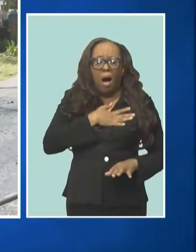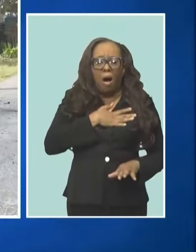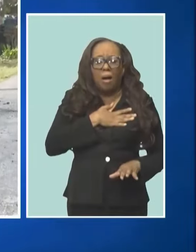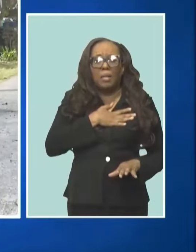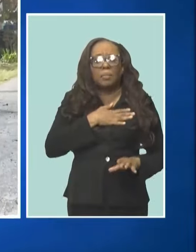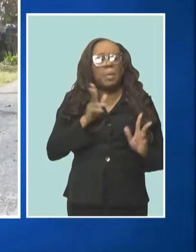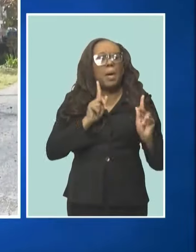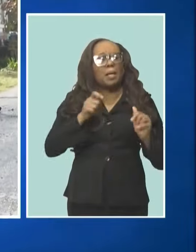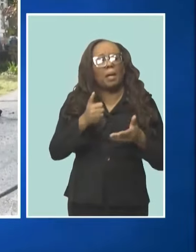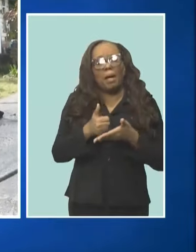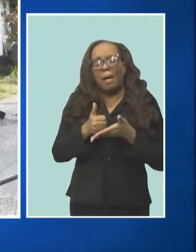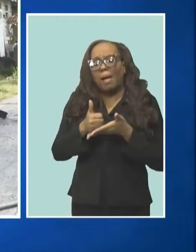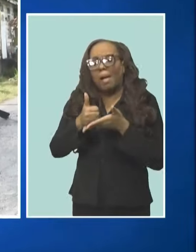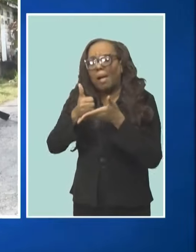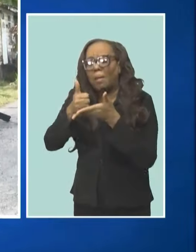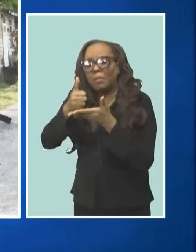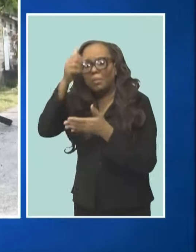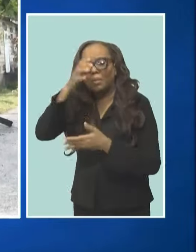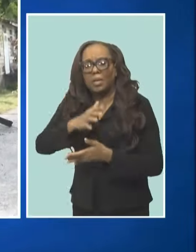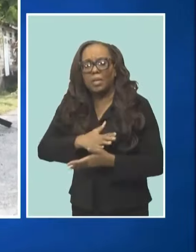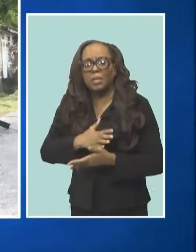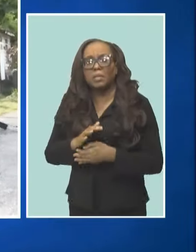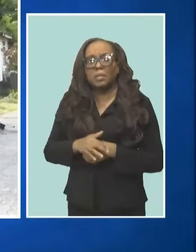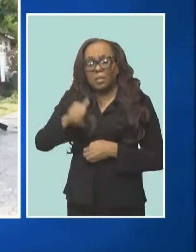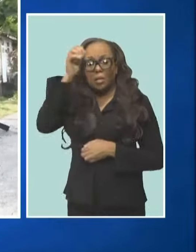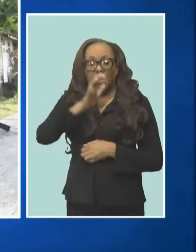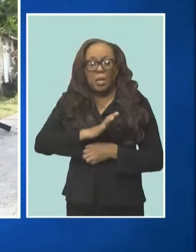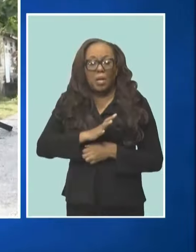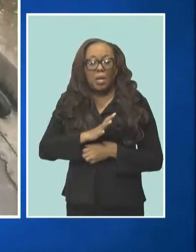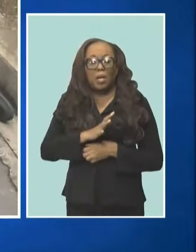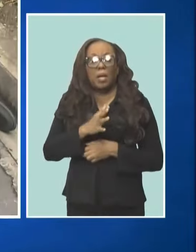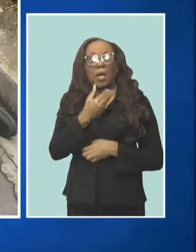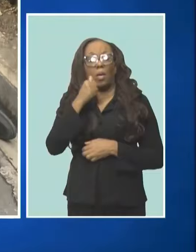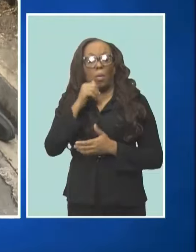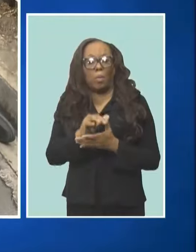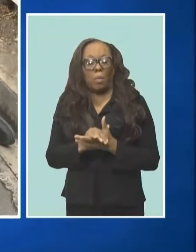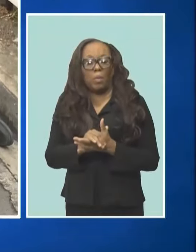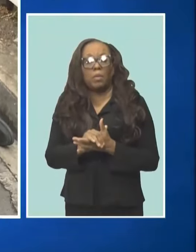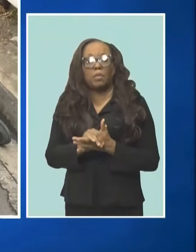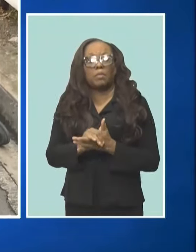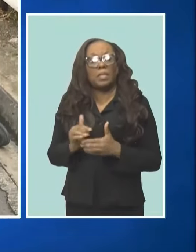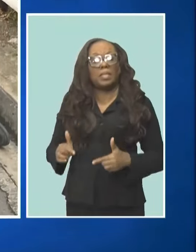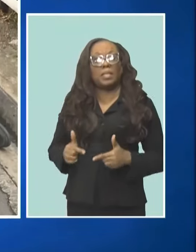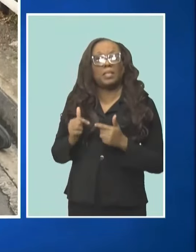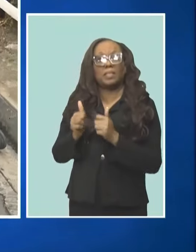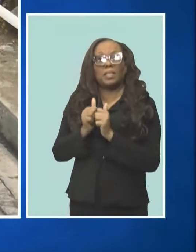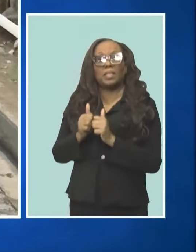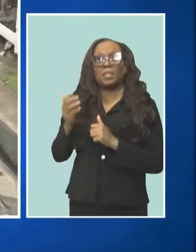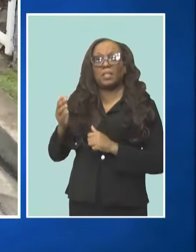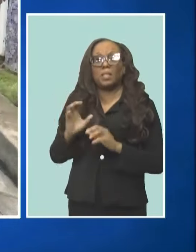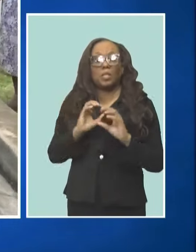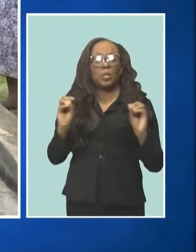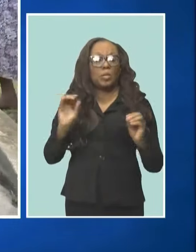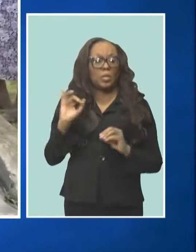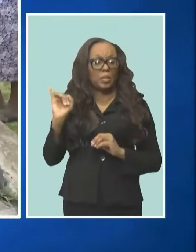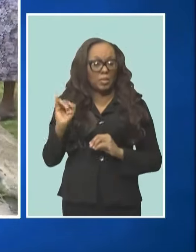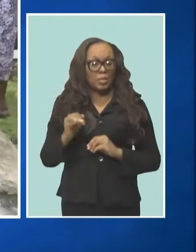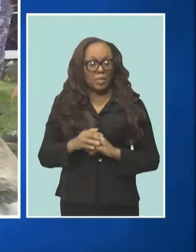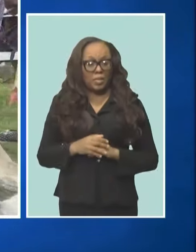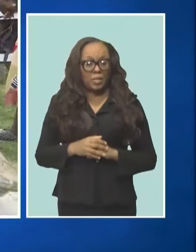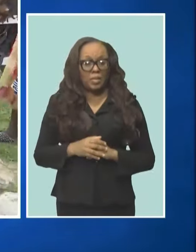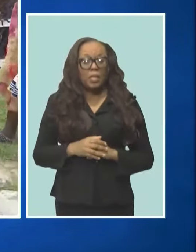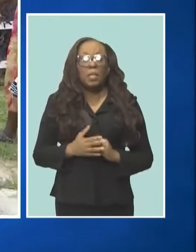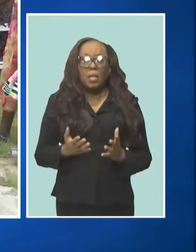the scene. The property, which he shared with his wife, was uninsured. Fire officials from the Bridgetown Fire Station and